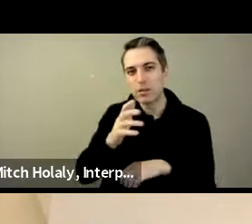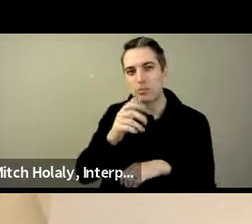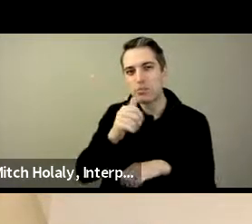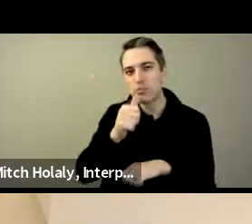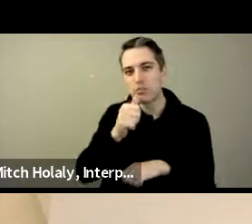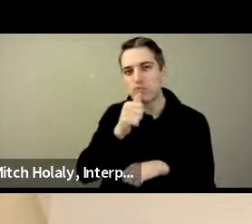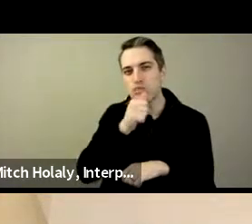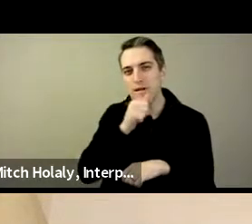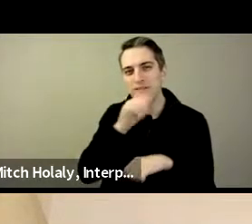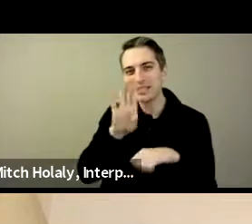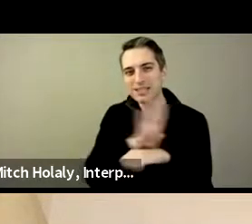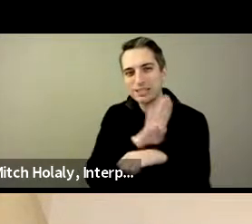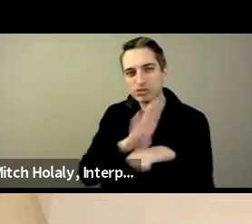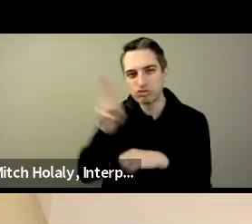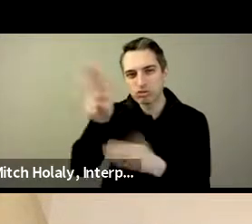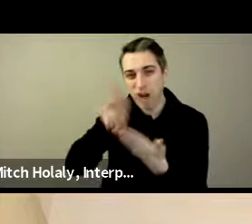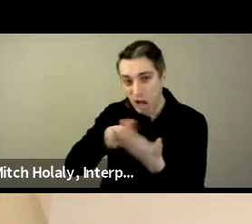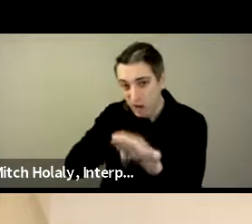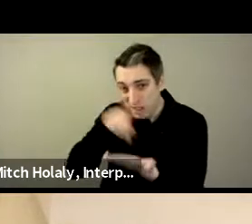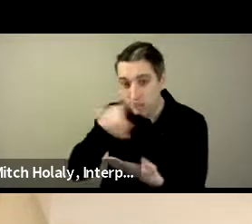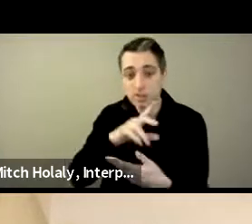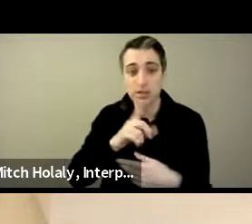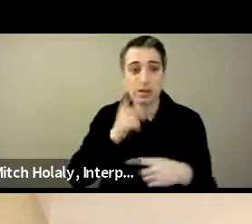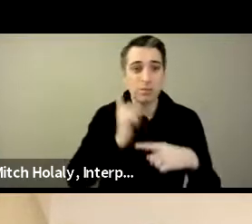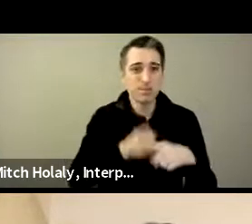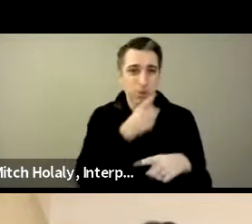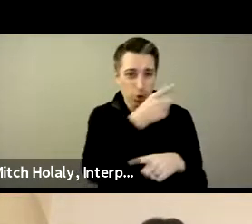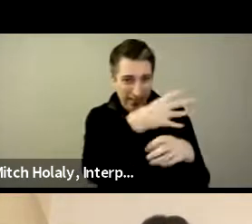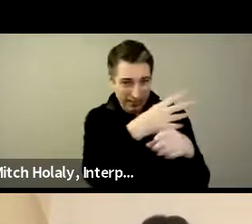contracts? And number two, do they receive federal dollars?